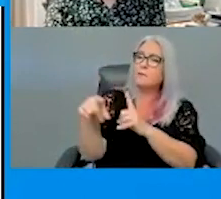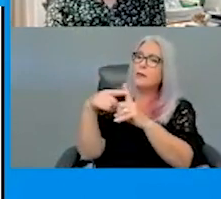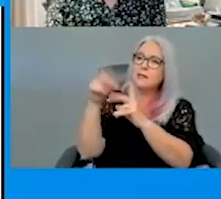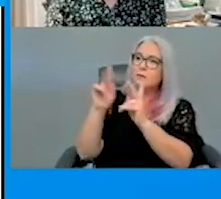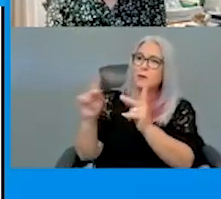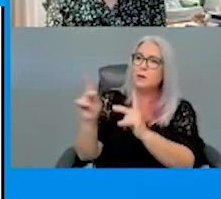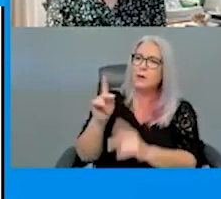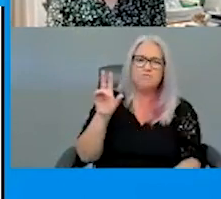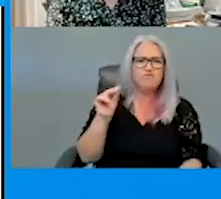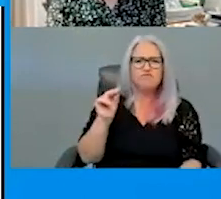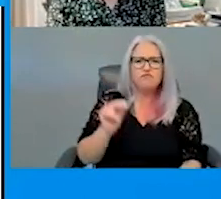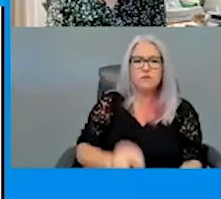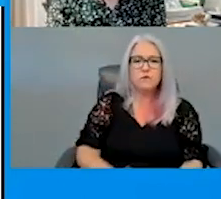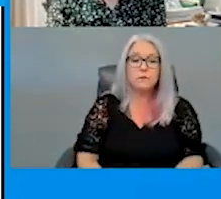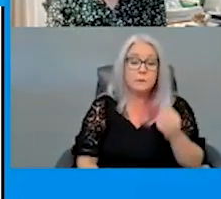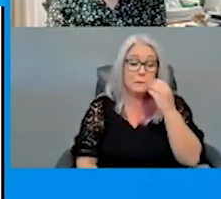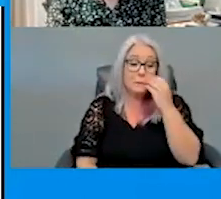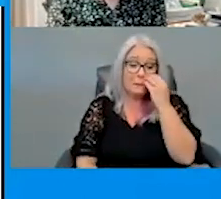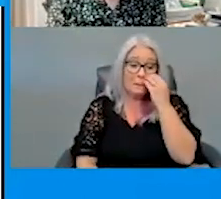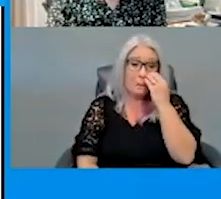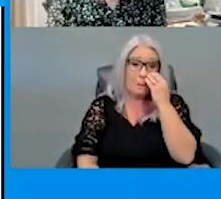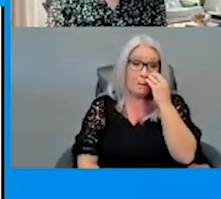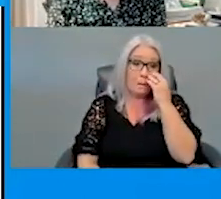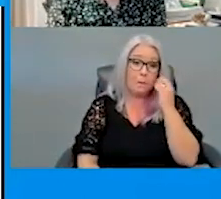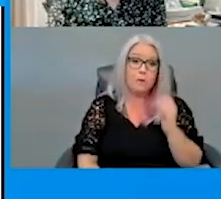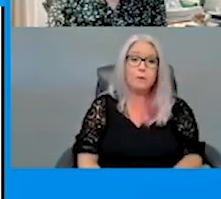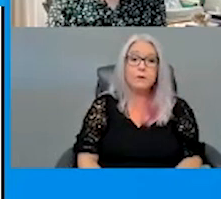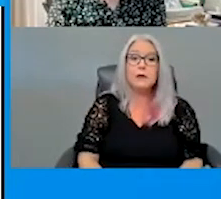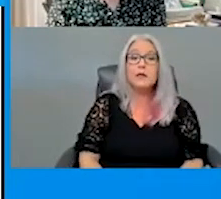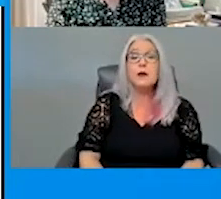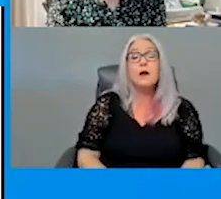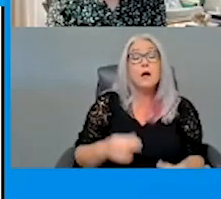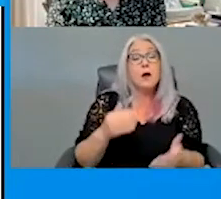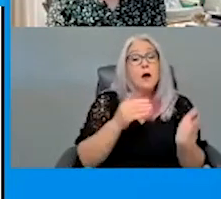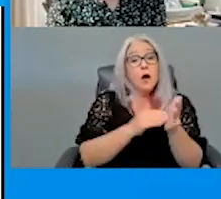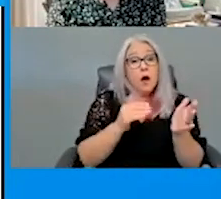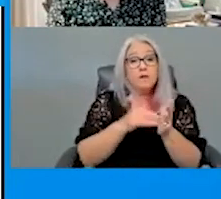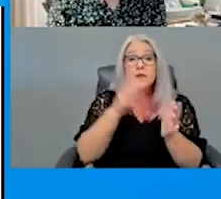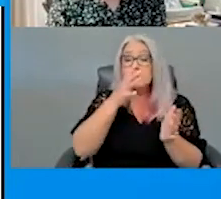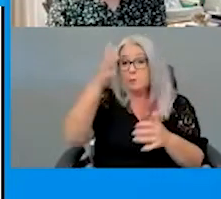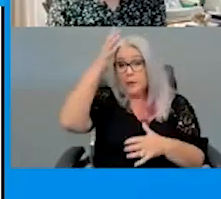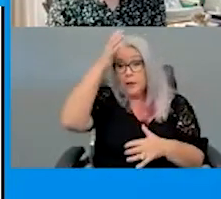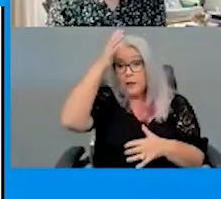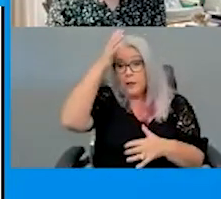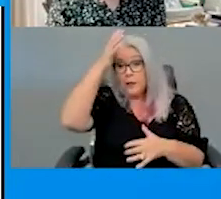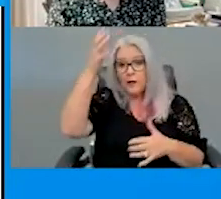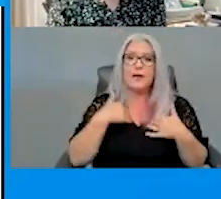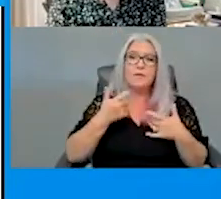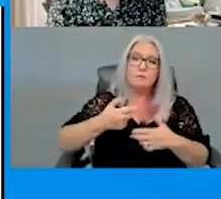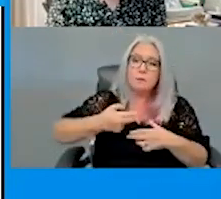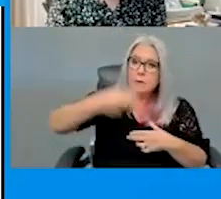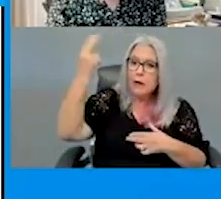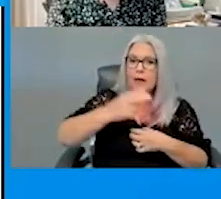Another area specific to parents with disabilities are high rates of distress, but low social support.